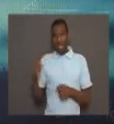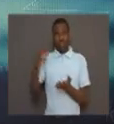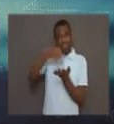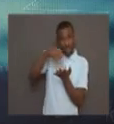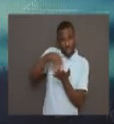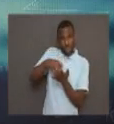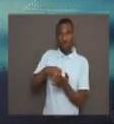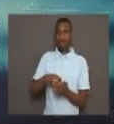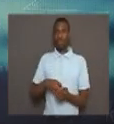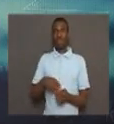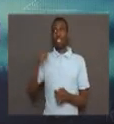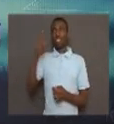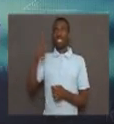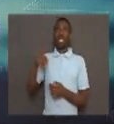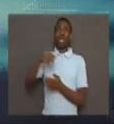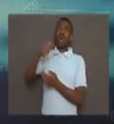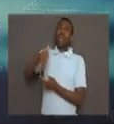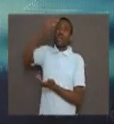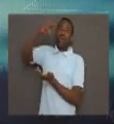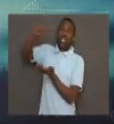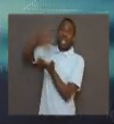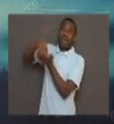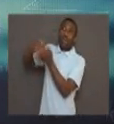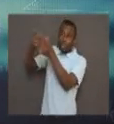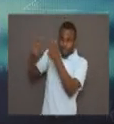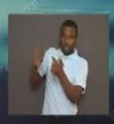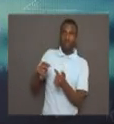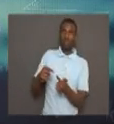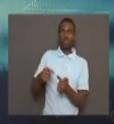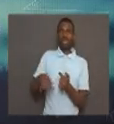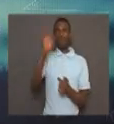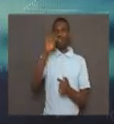frequency of the station being tuned in.